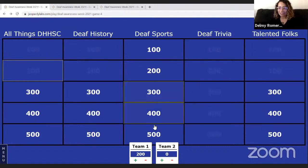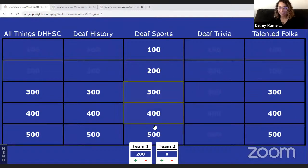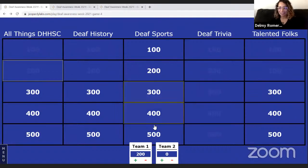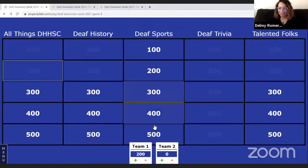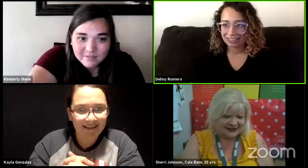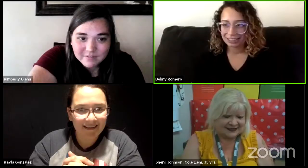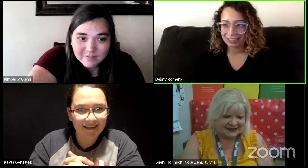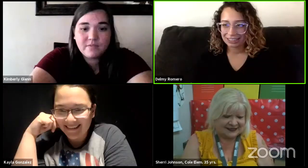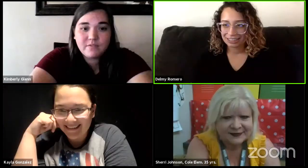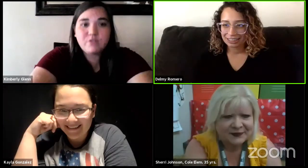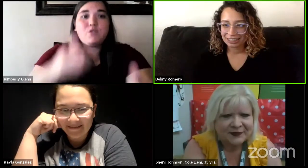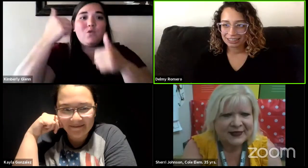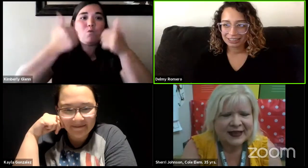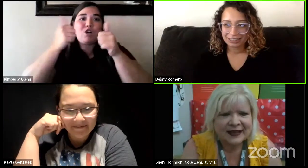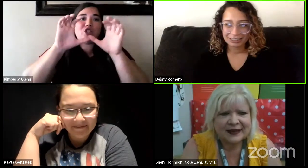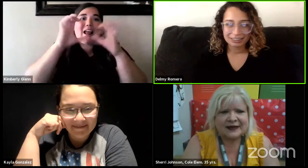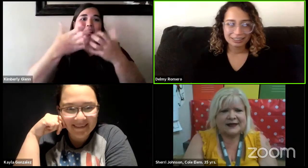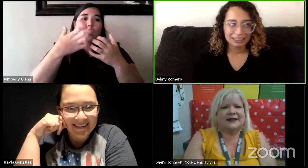Sherry,